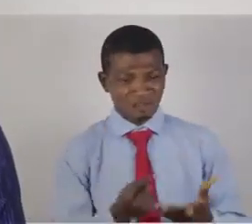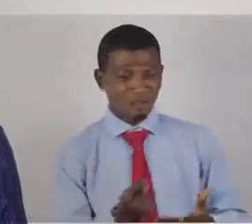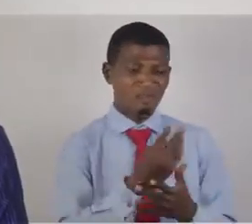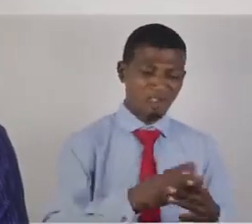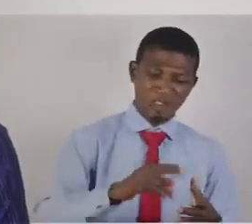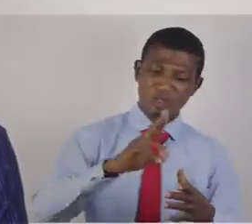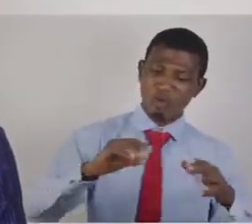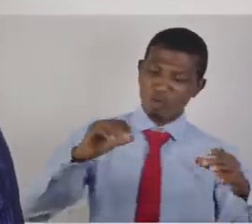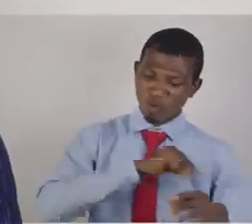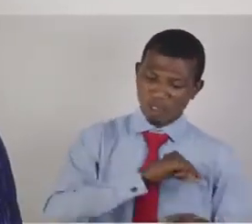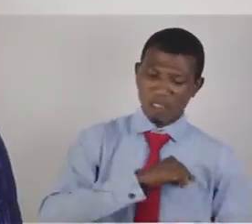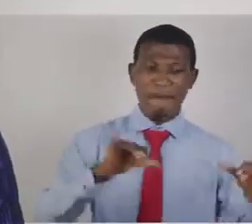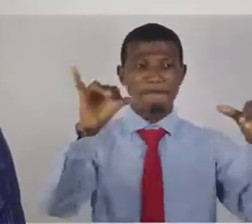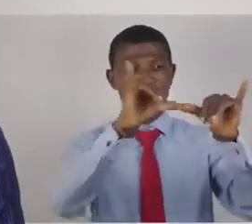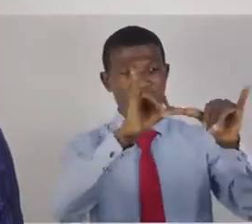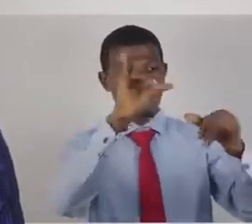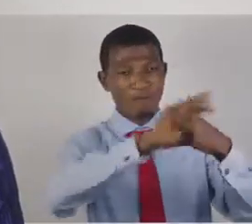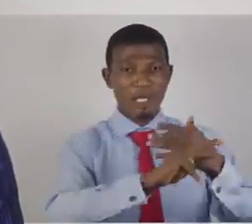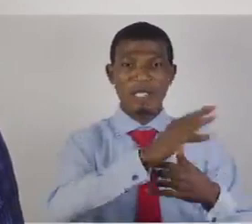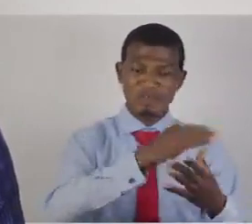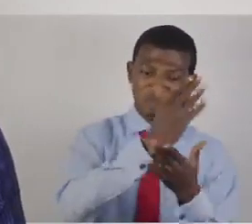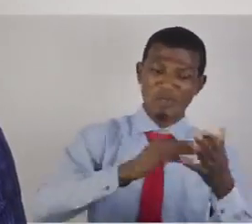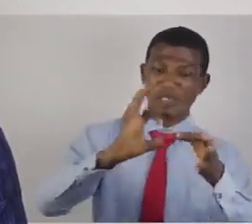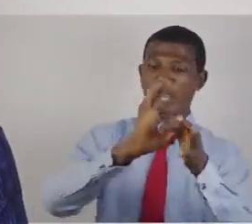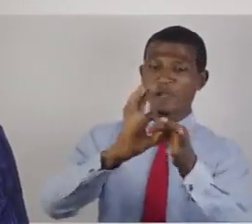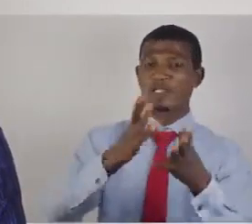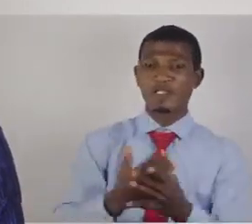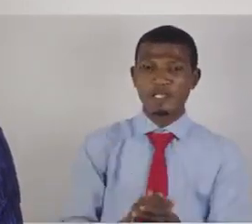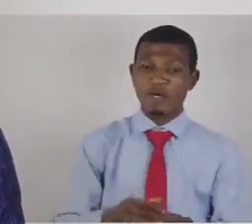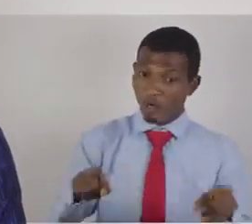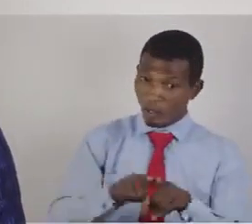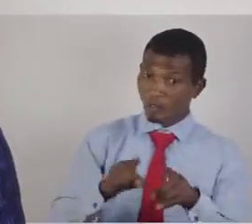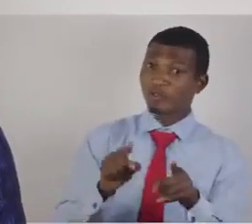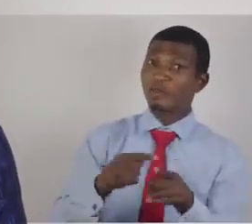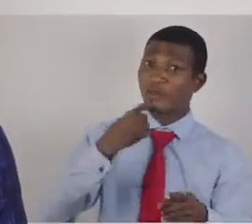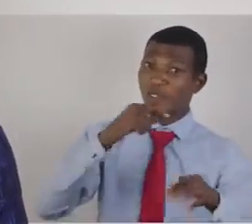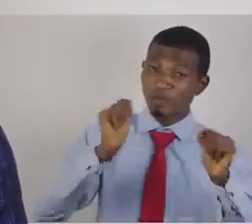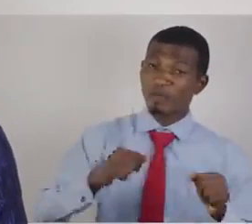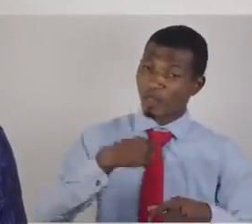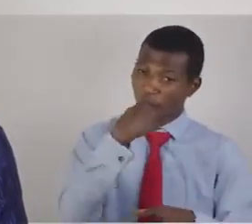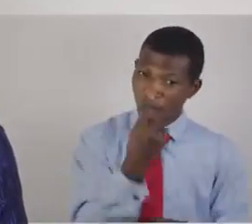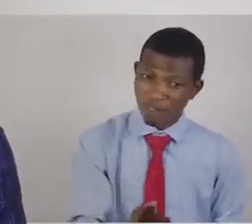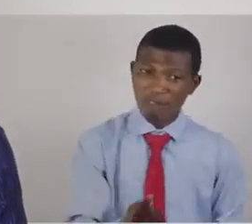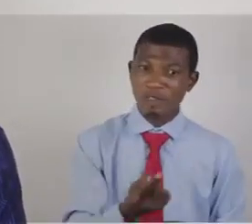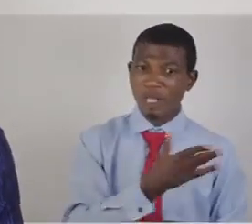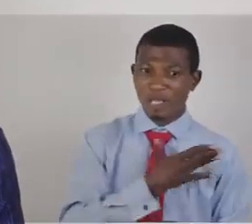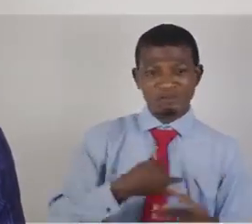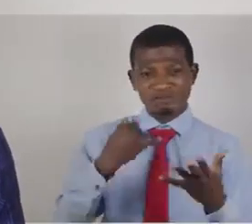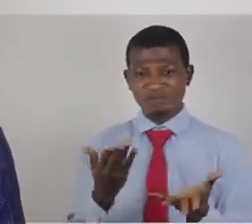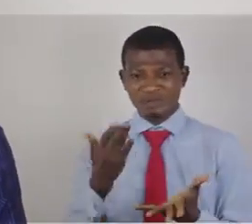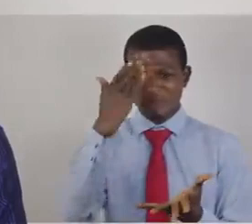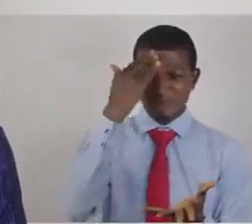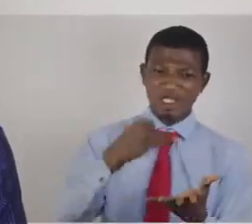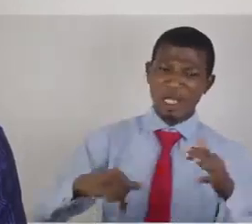physical quantities, their measurements, and some of their units, and you should also be able to tell an